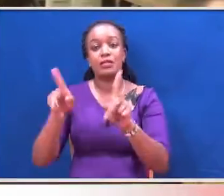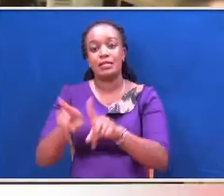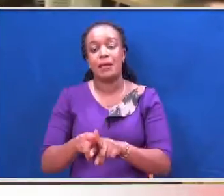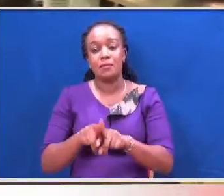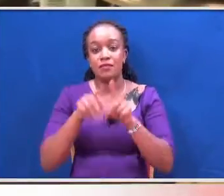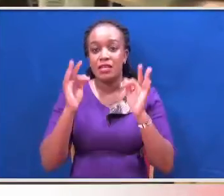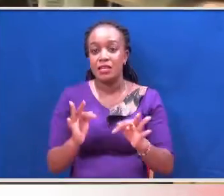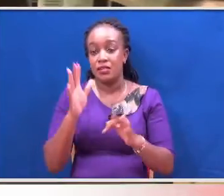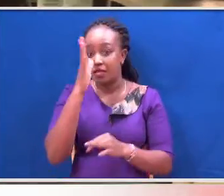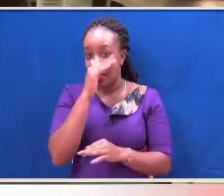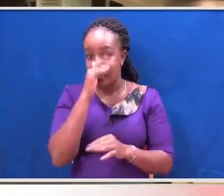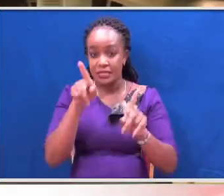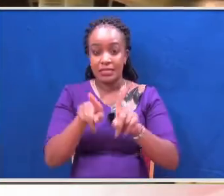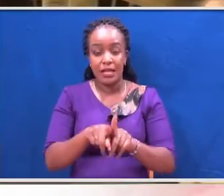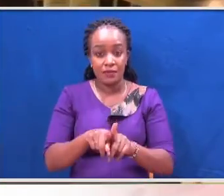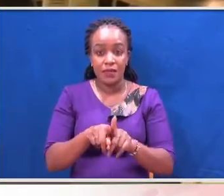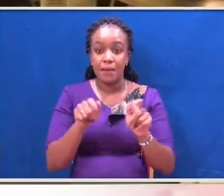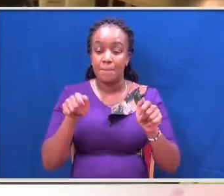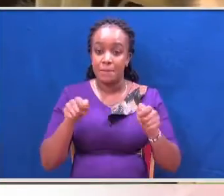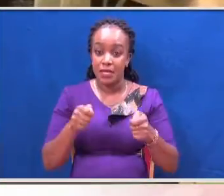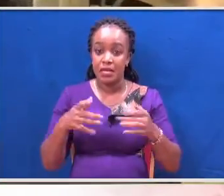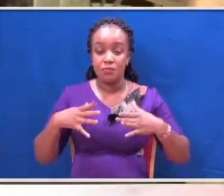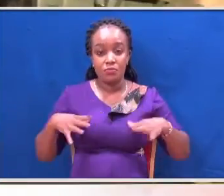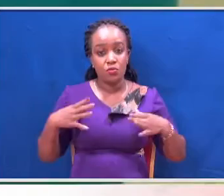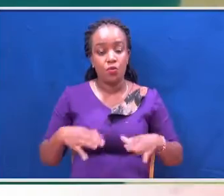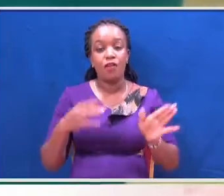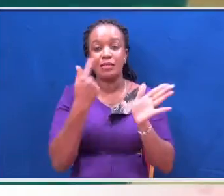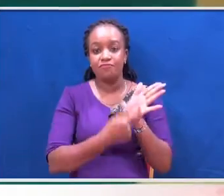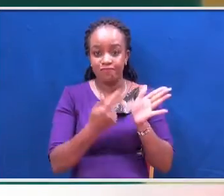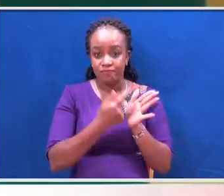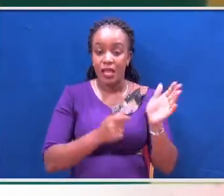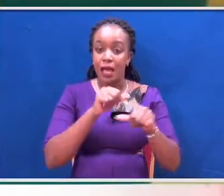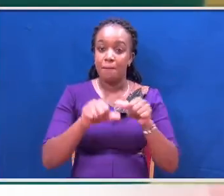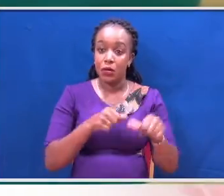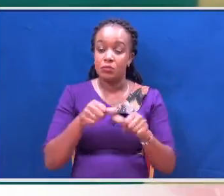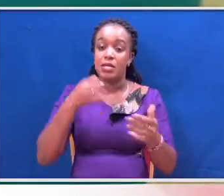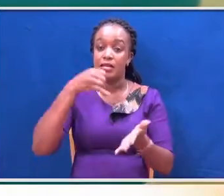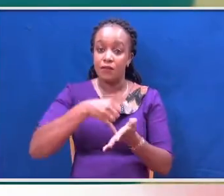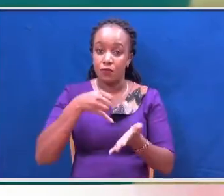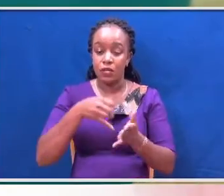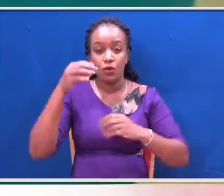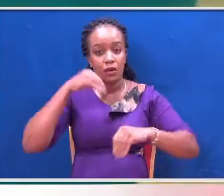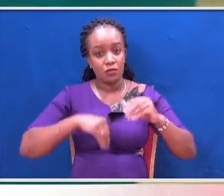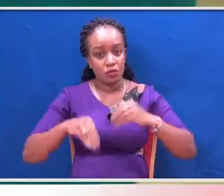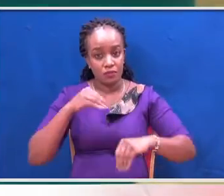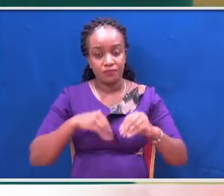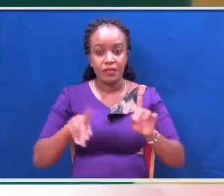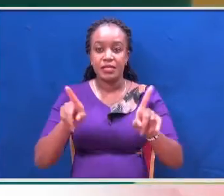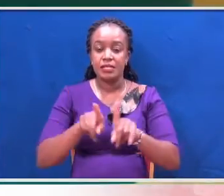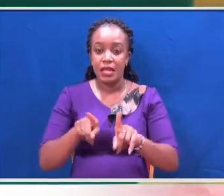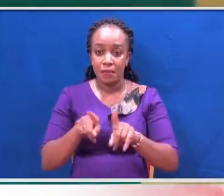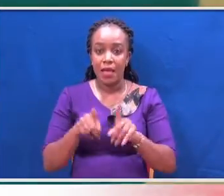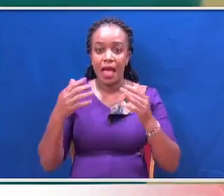fair share of criticism for their involvement in corruption that mostly clouds their objectivity in pursuit of news